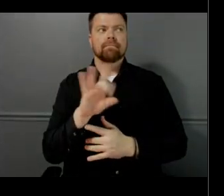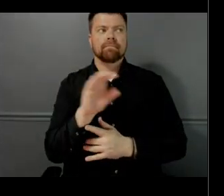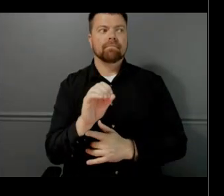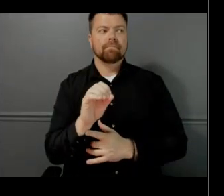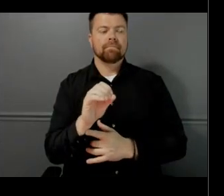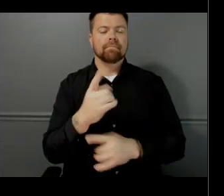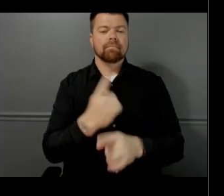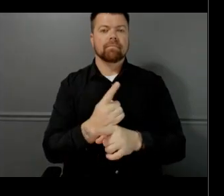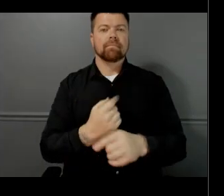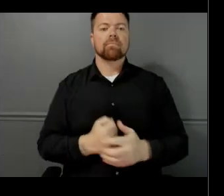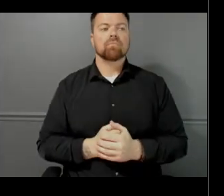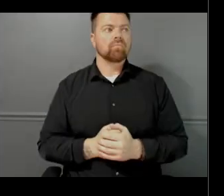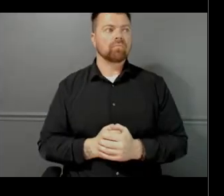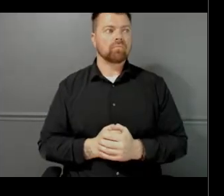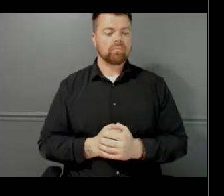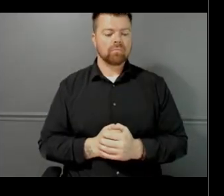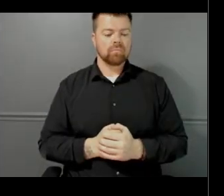one correct.